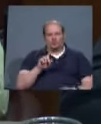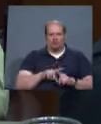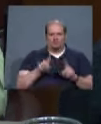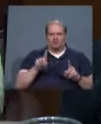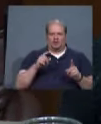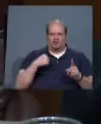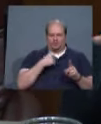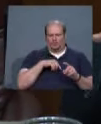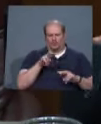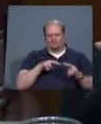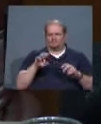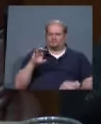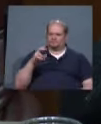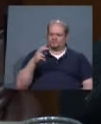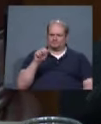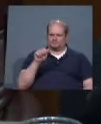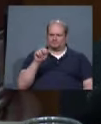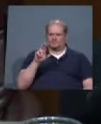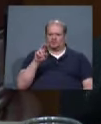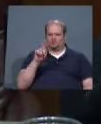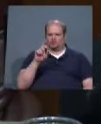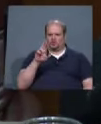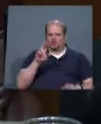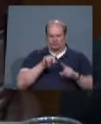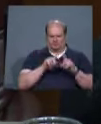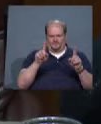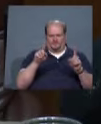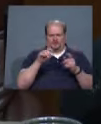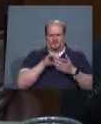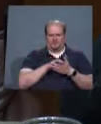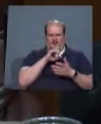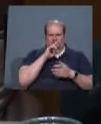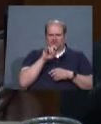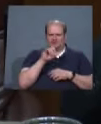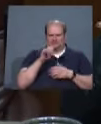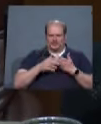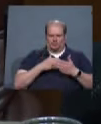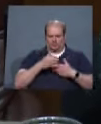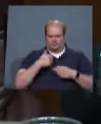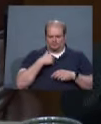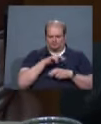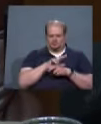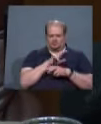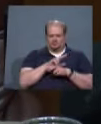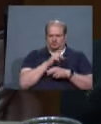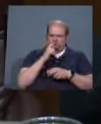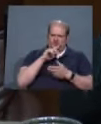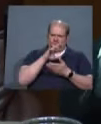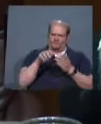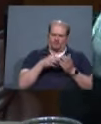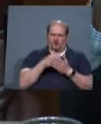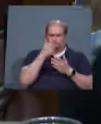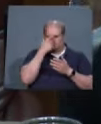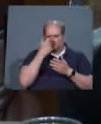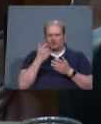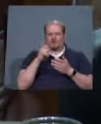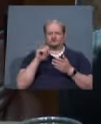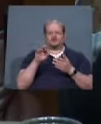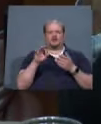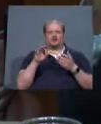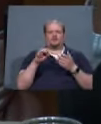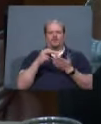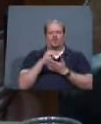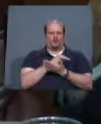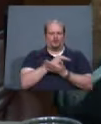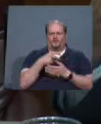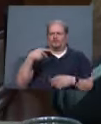we look at charters a little differently, and this is the same process we use on all of them because of the